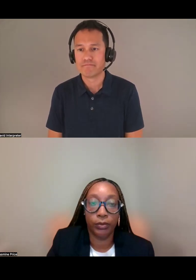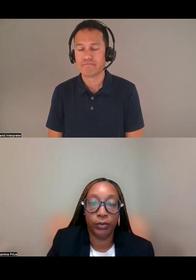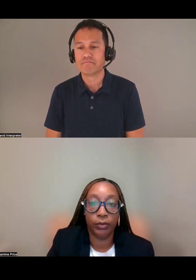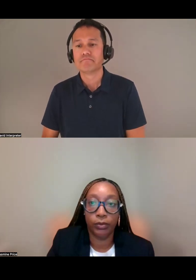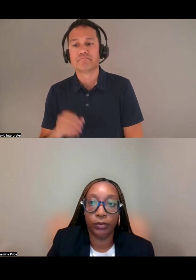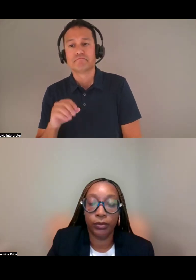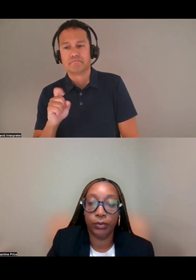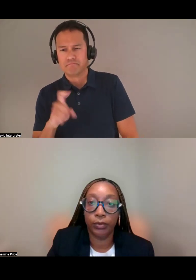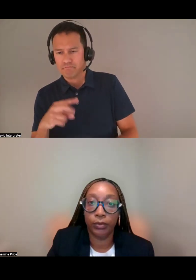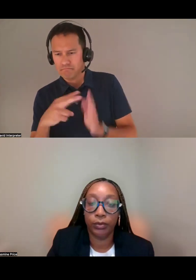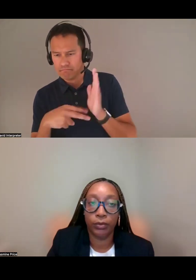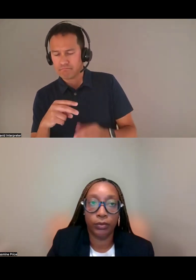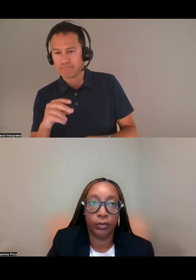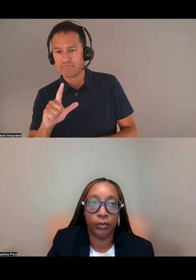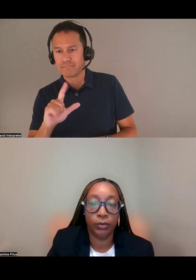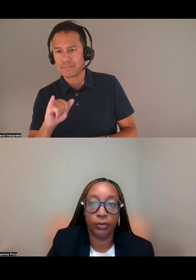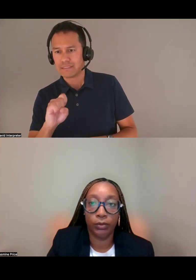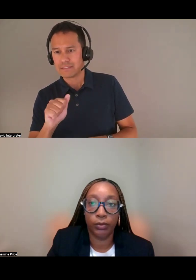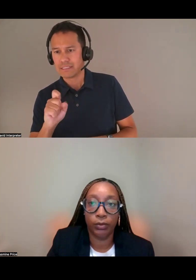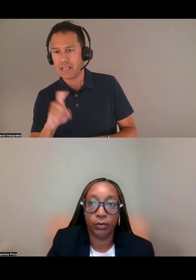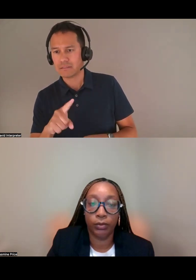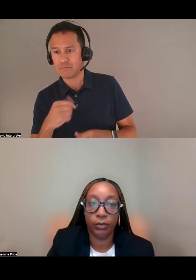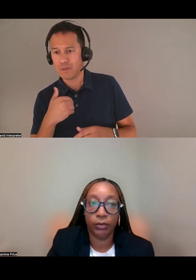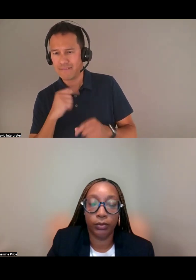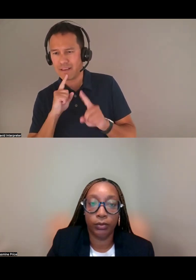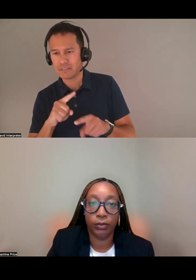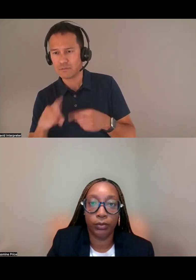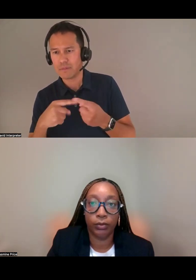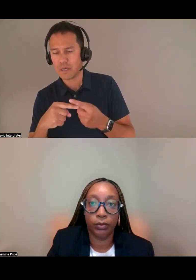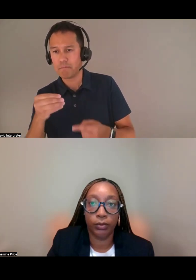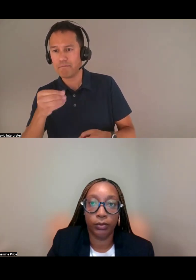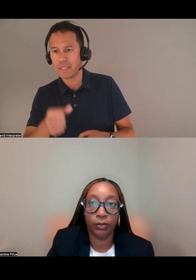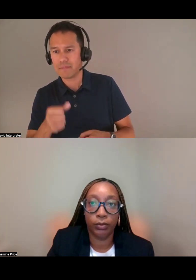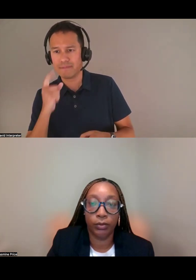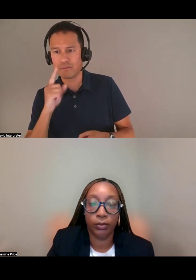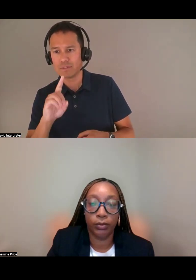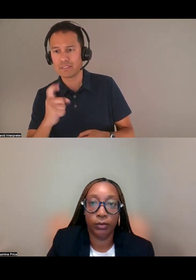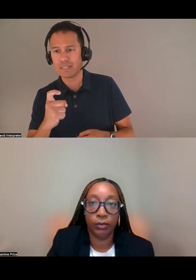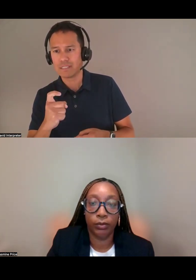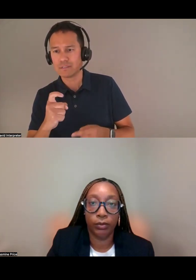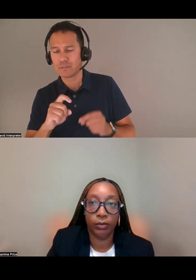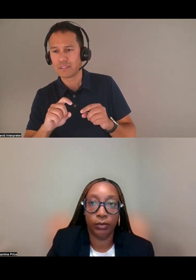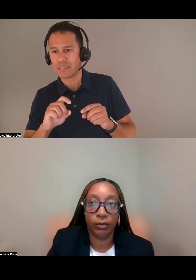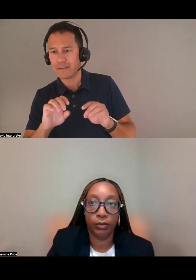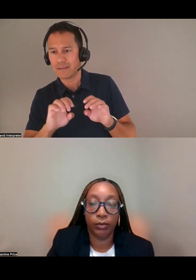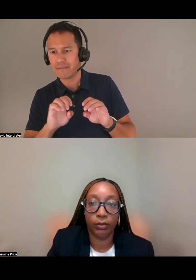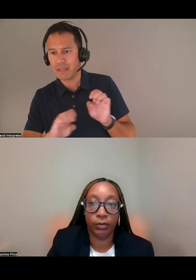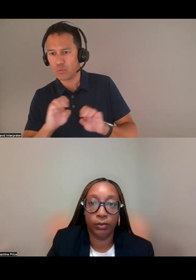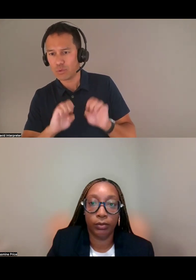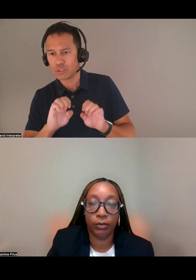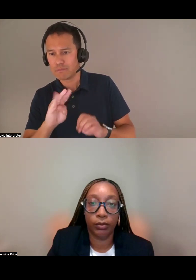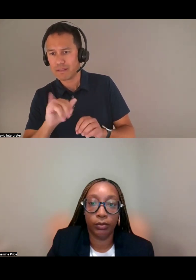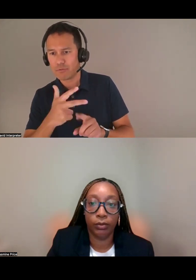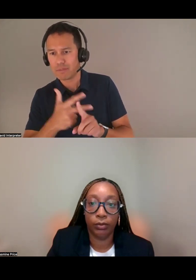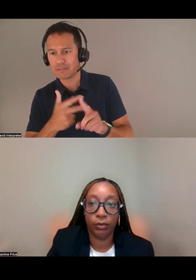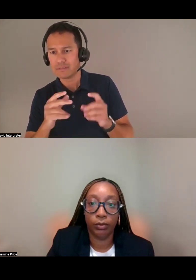And Lisa is asking, did we have an answer about payment for diagnostic evaluation by 3 months if family has no private or